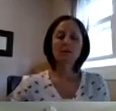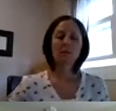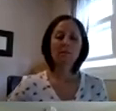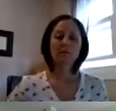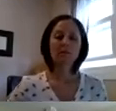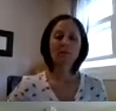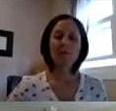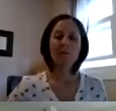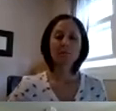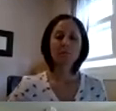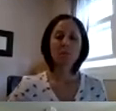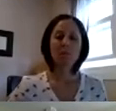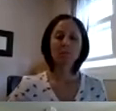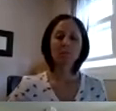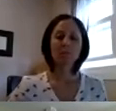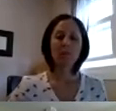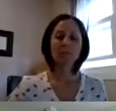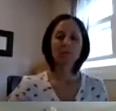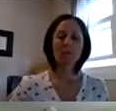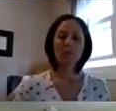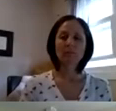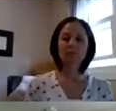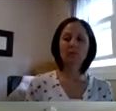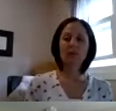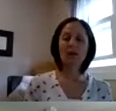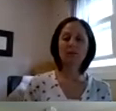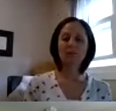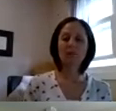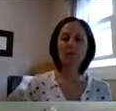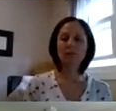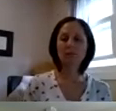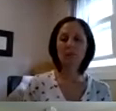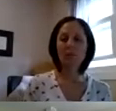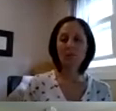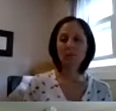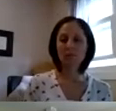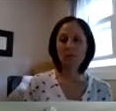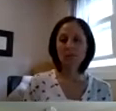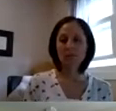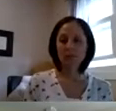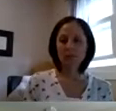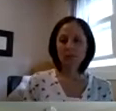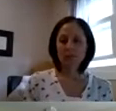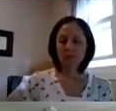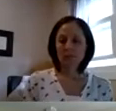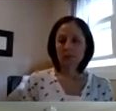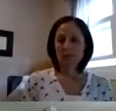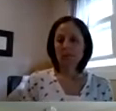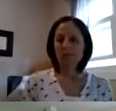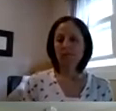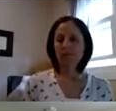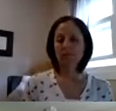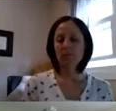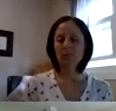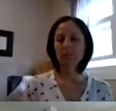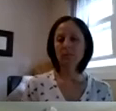of our lives have been incredibly disrupted. But I'm just really excited to see all of the collaboration and all of the unique solutions that